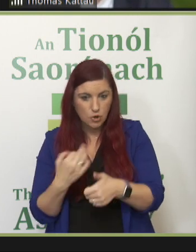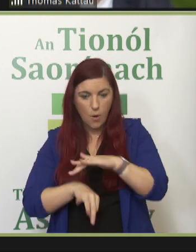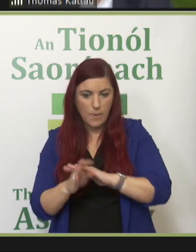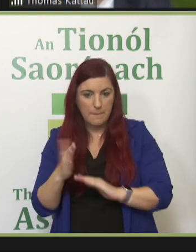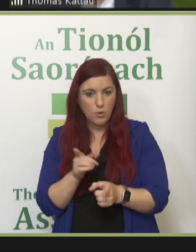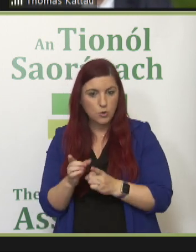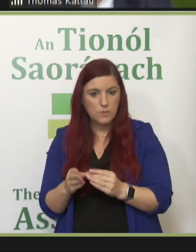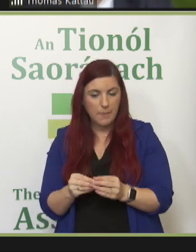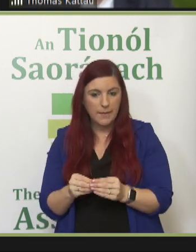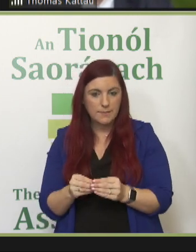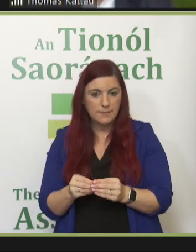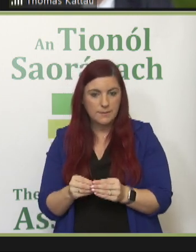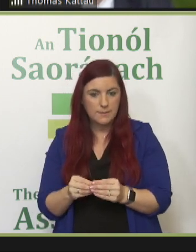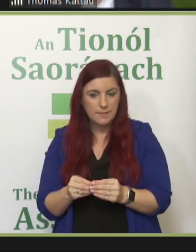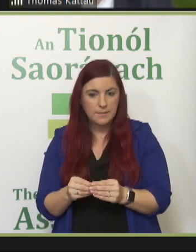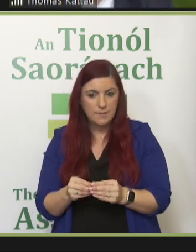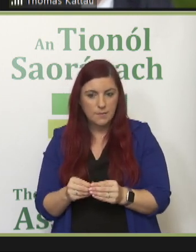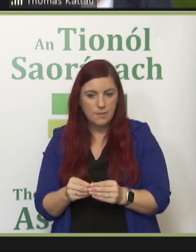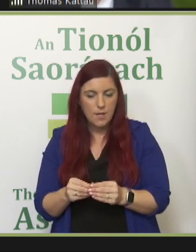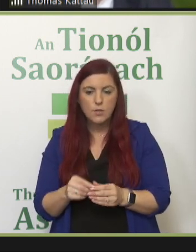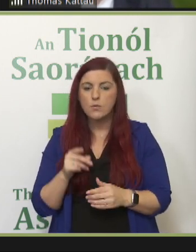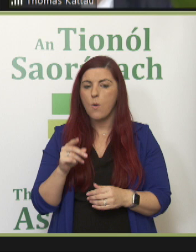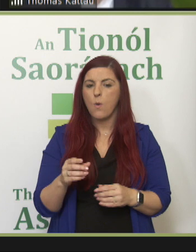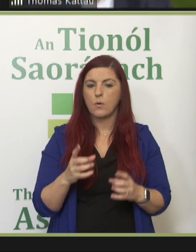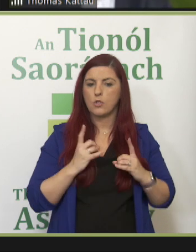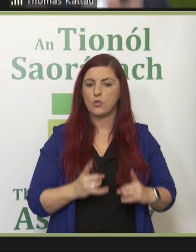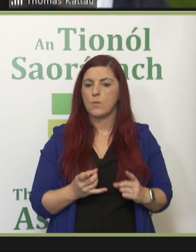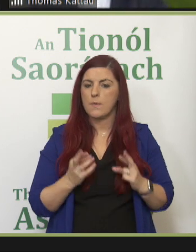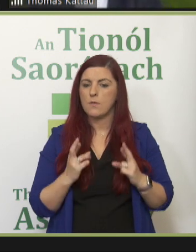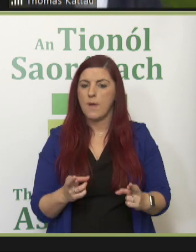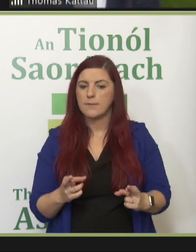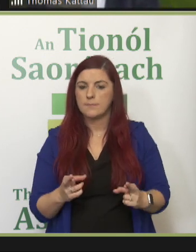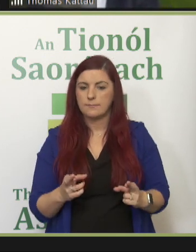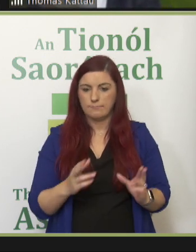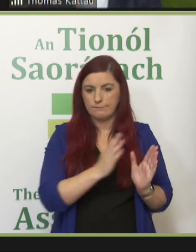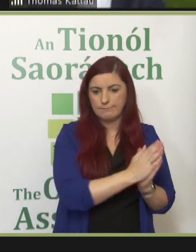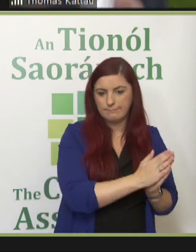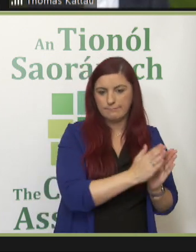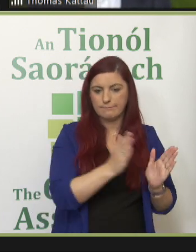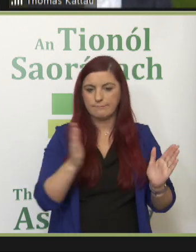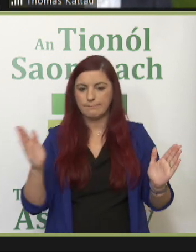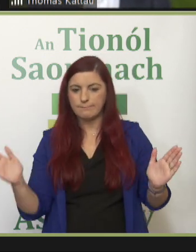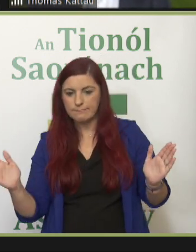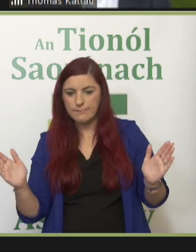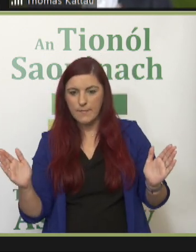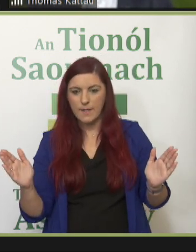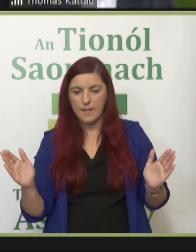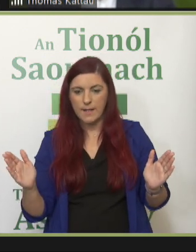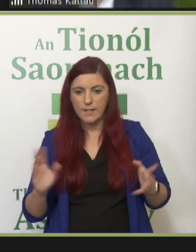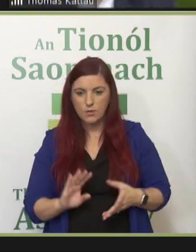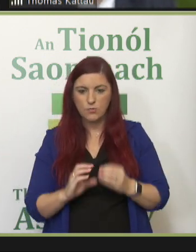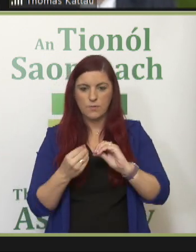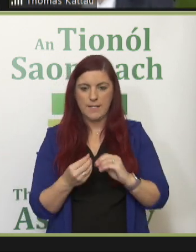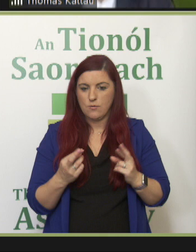right? So human rights create rights not between one citizen vis-a-vis the other. It creates